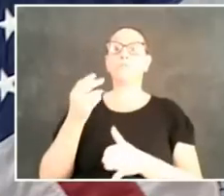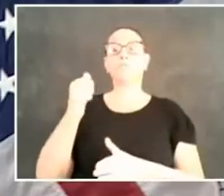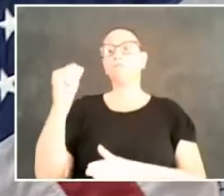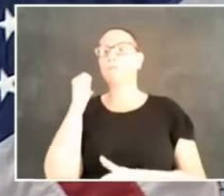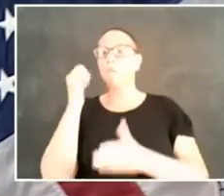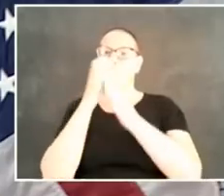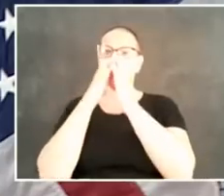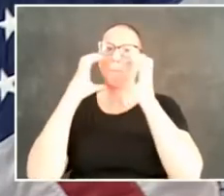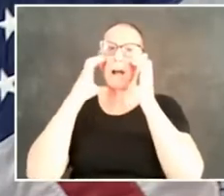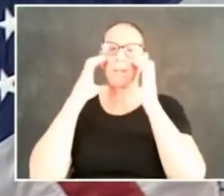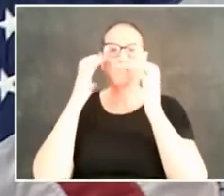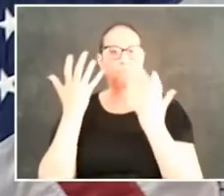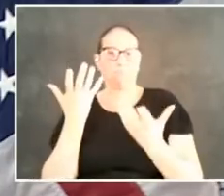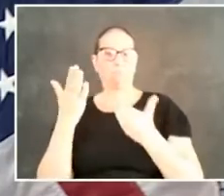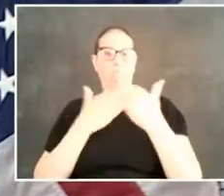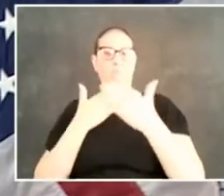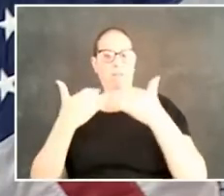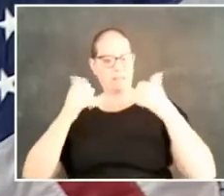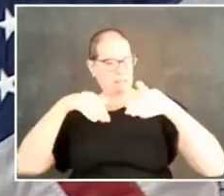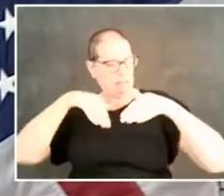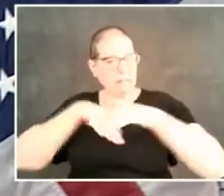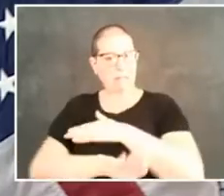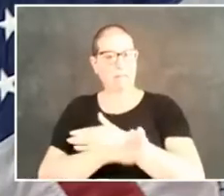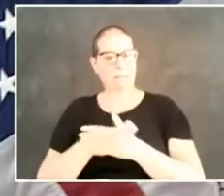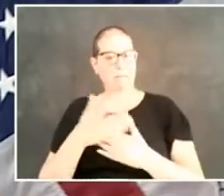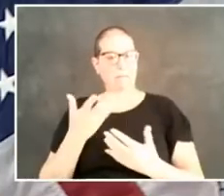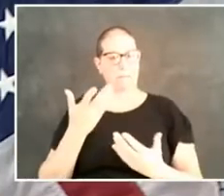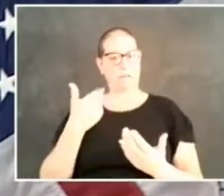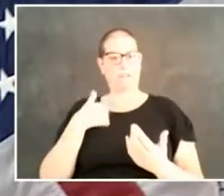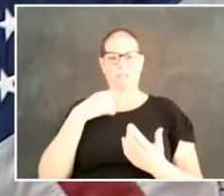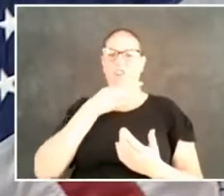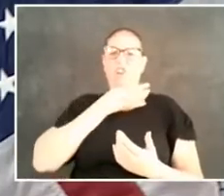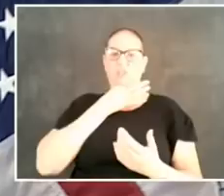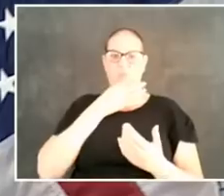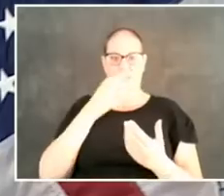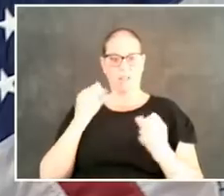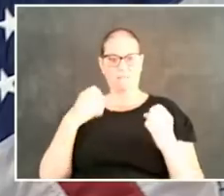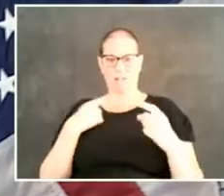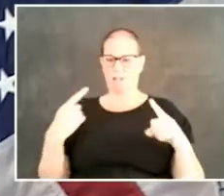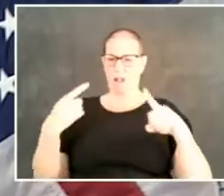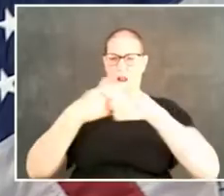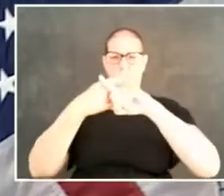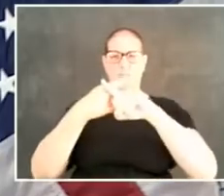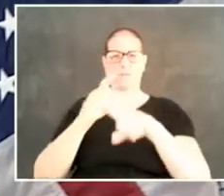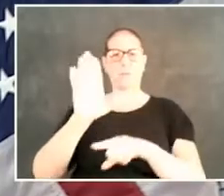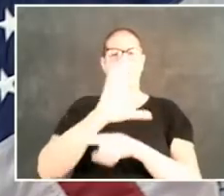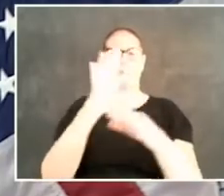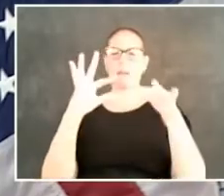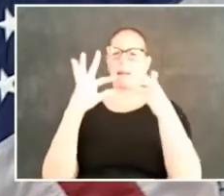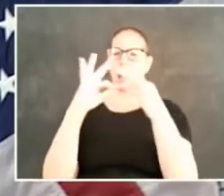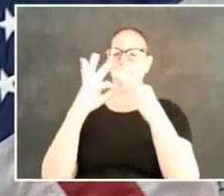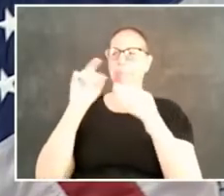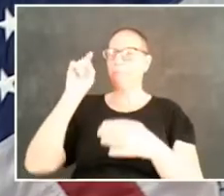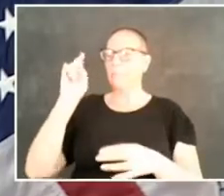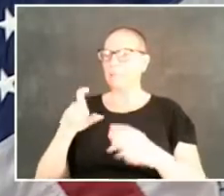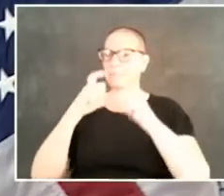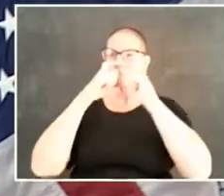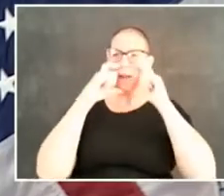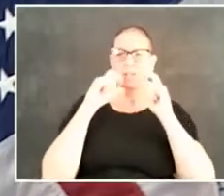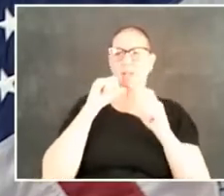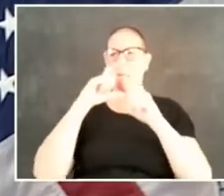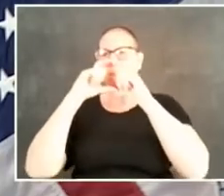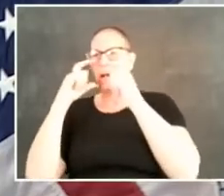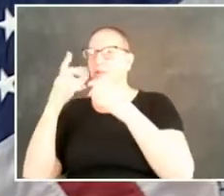it kind of contradicts the city's other messages on this. Yeah, I have not heard